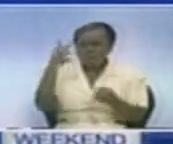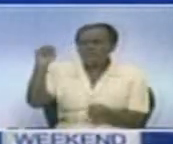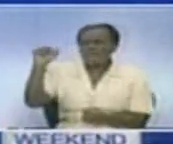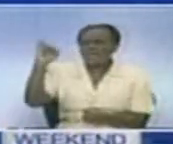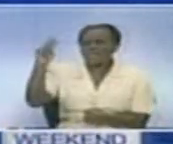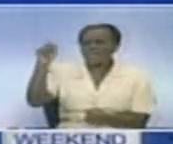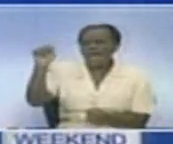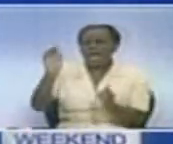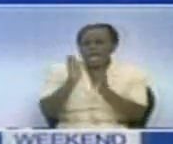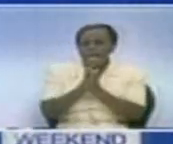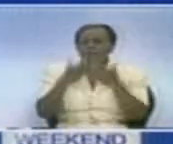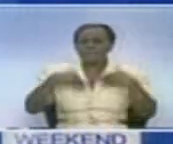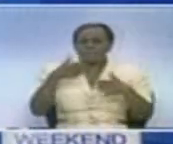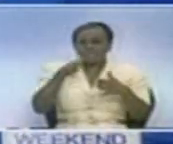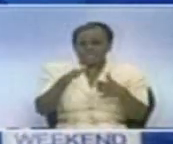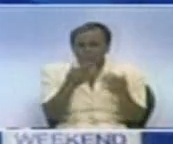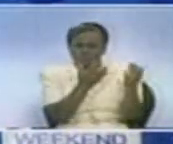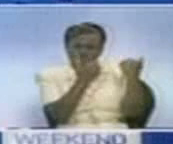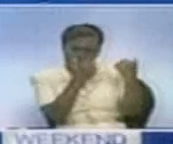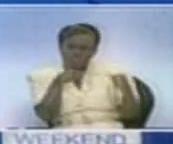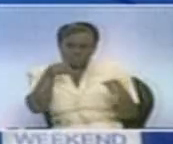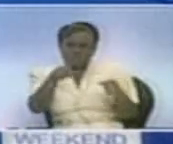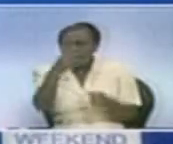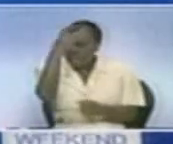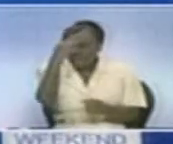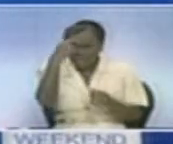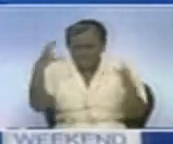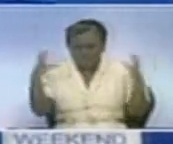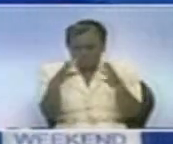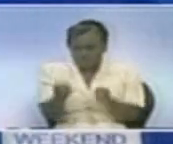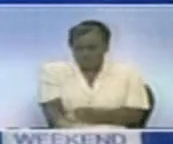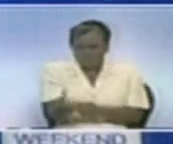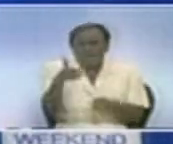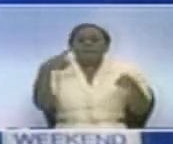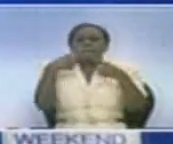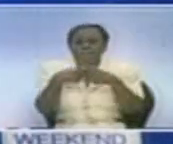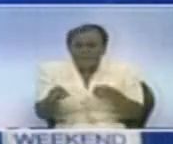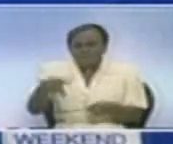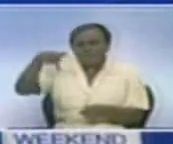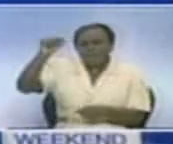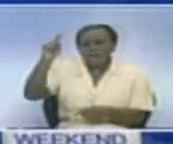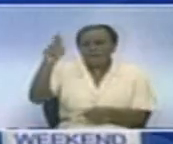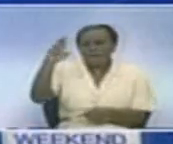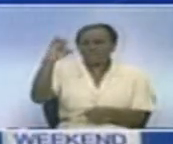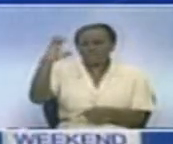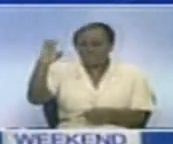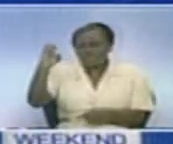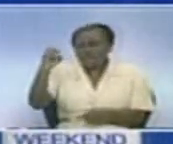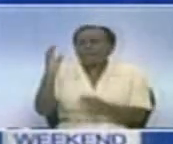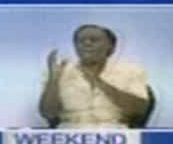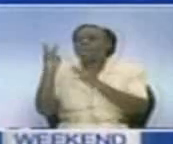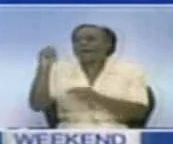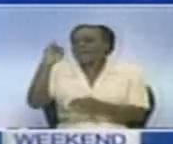Njenga and mourners from a looming attack by a group of Maasai warriors. But as Patrick Amimo reports, Maina Njenga insists